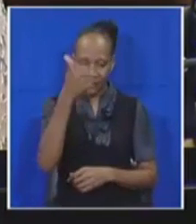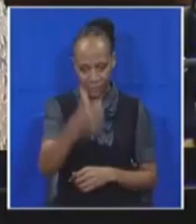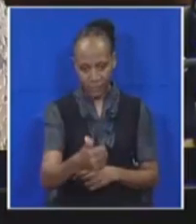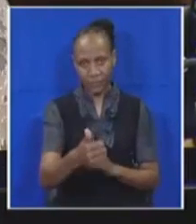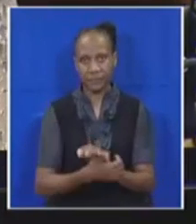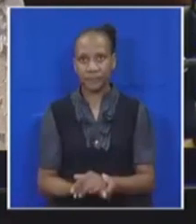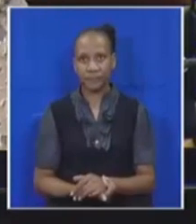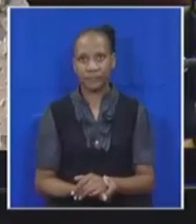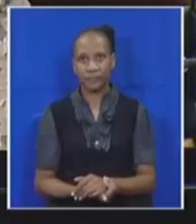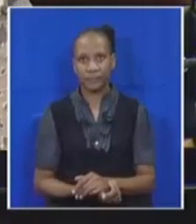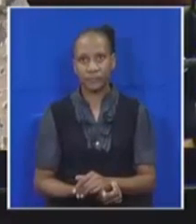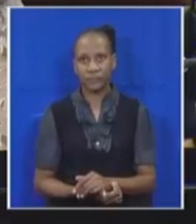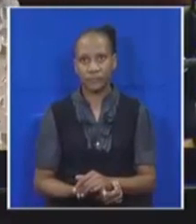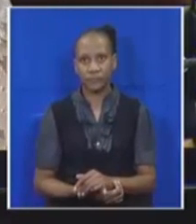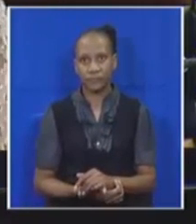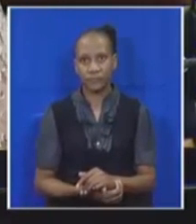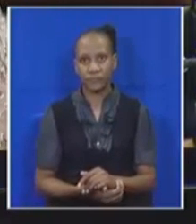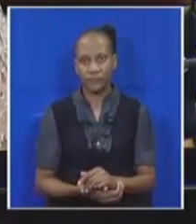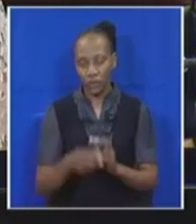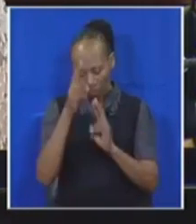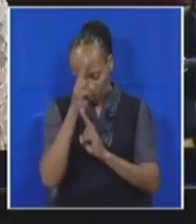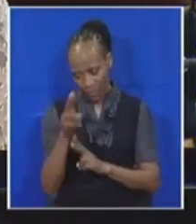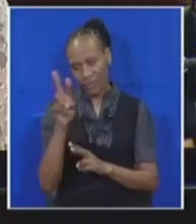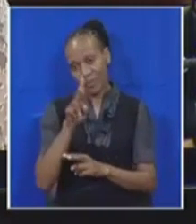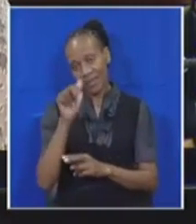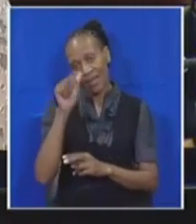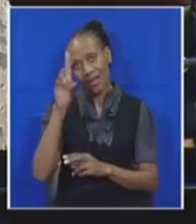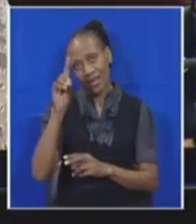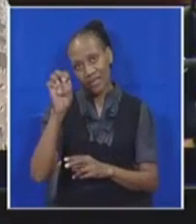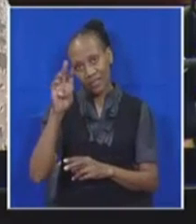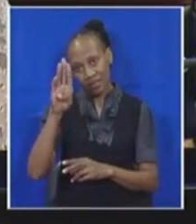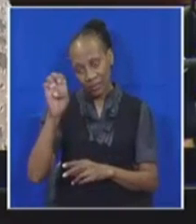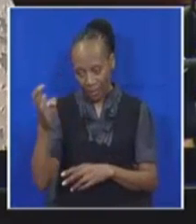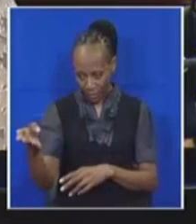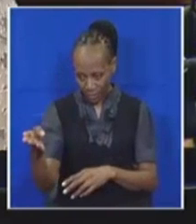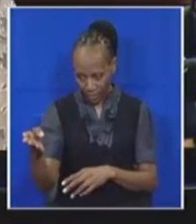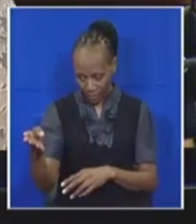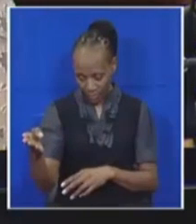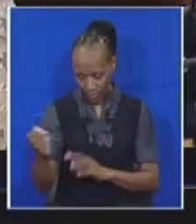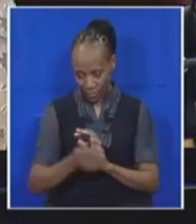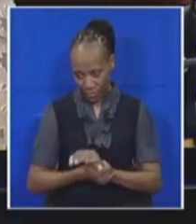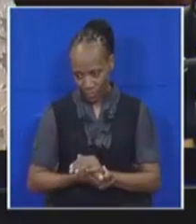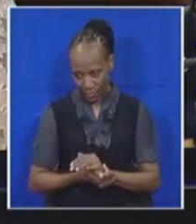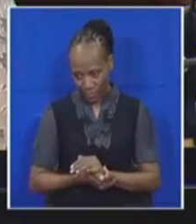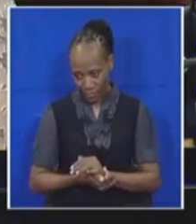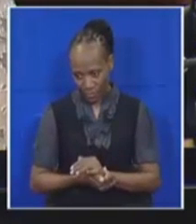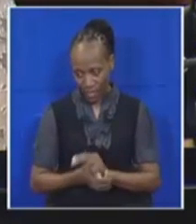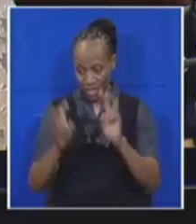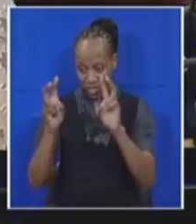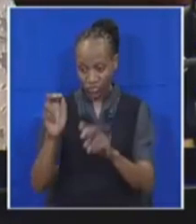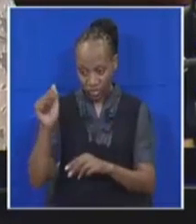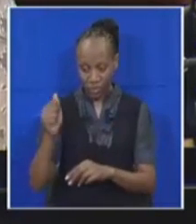seat. Honorable Khadebe, we will get into that which you are